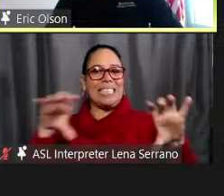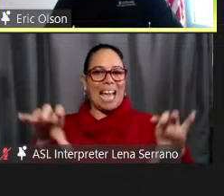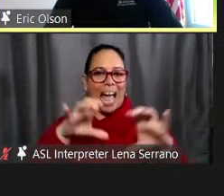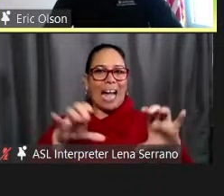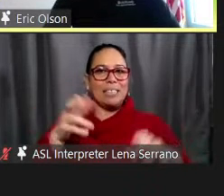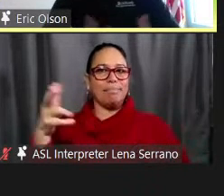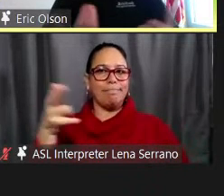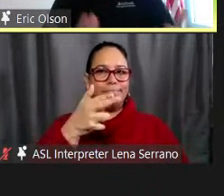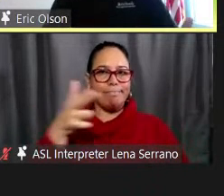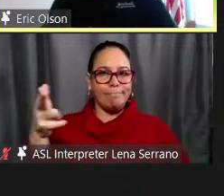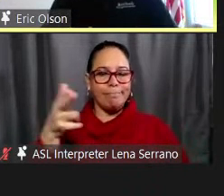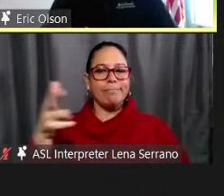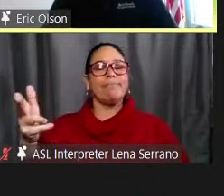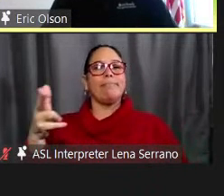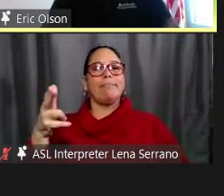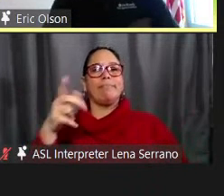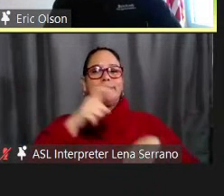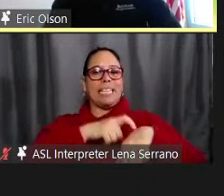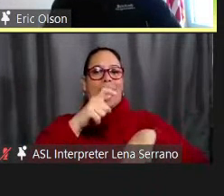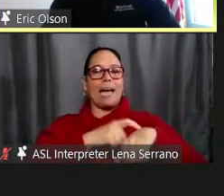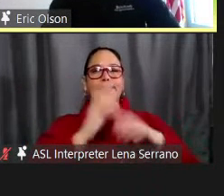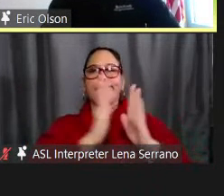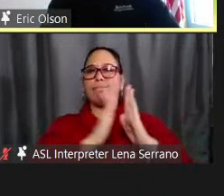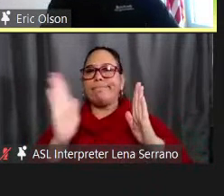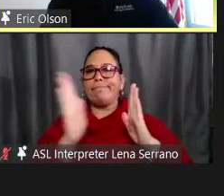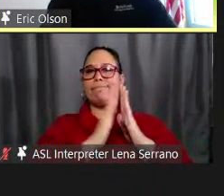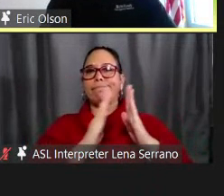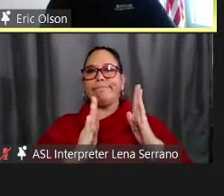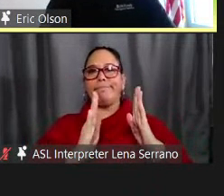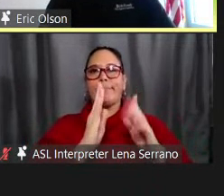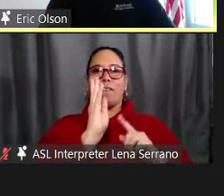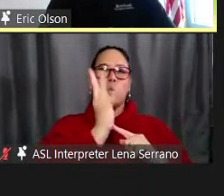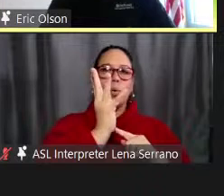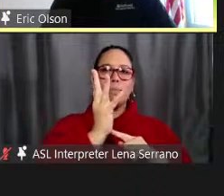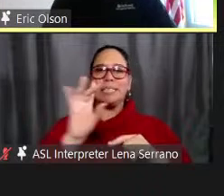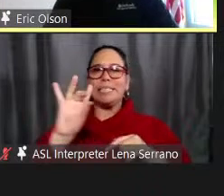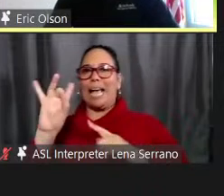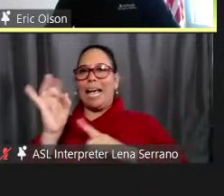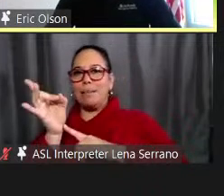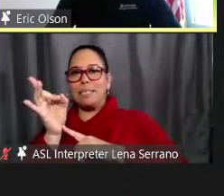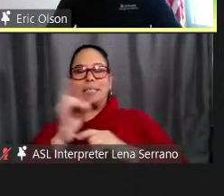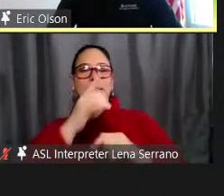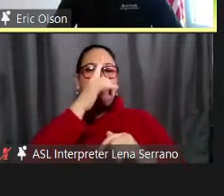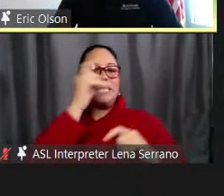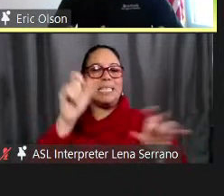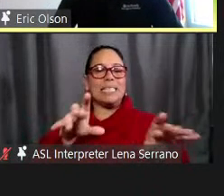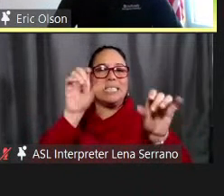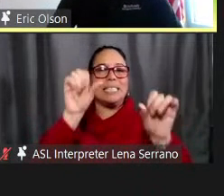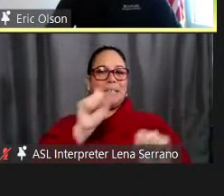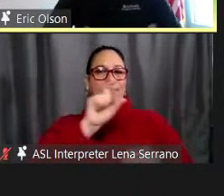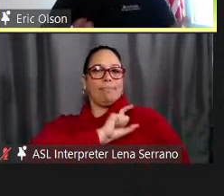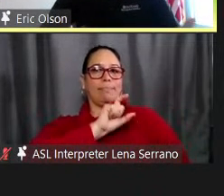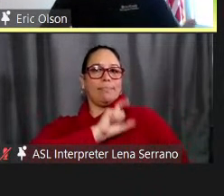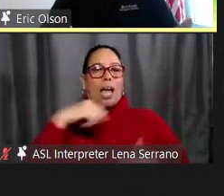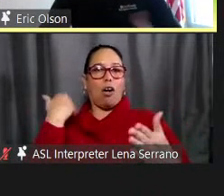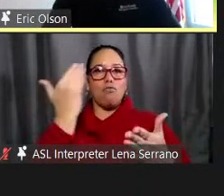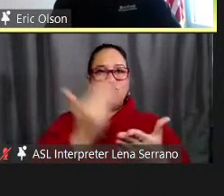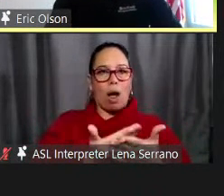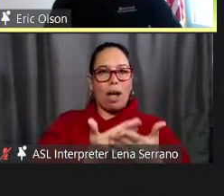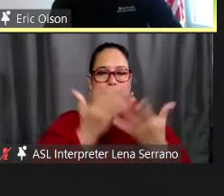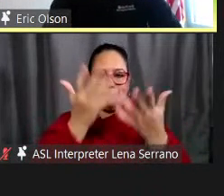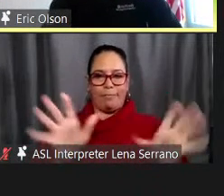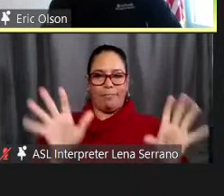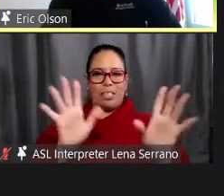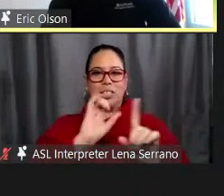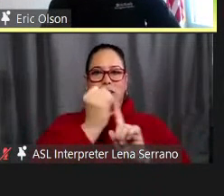that the duration is anywhere between 4 to 8 minutes, because that's how long it usually takes law enforcement to arrive and end the